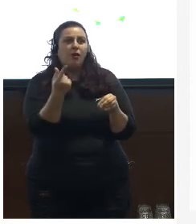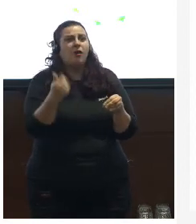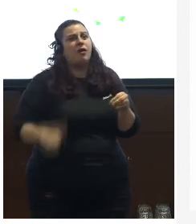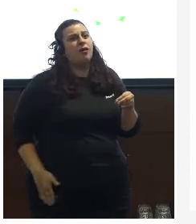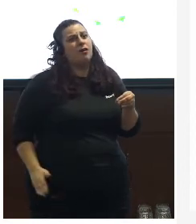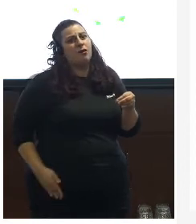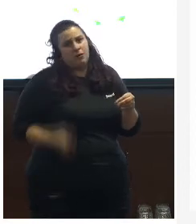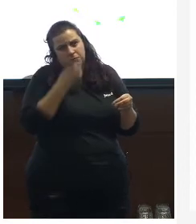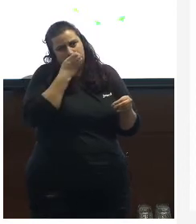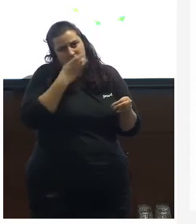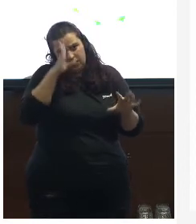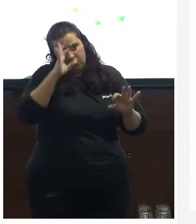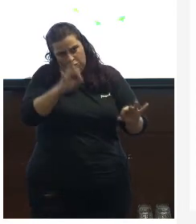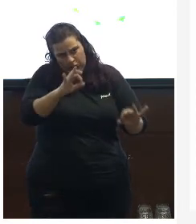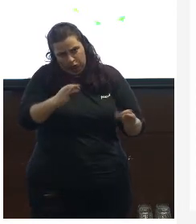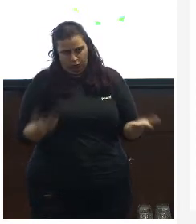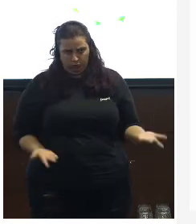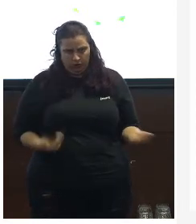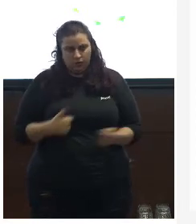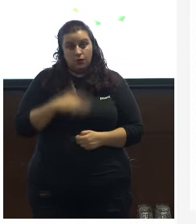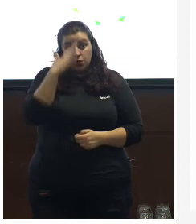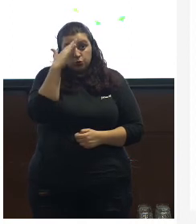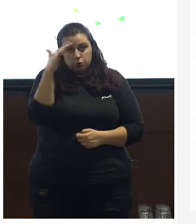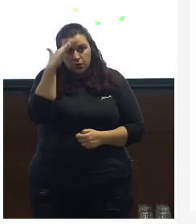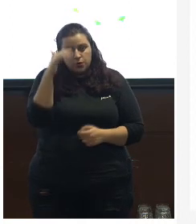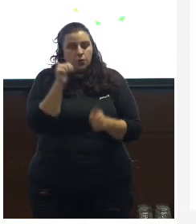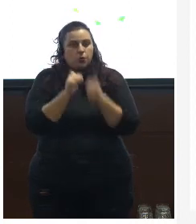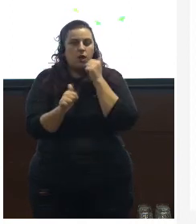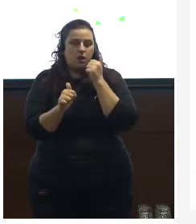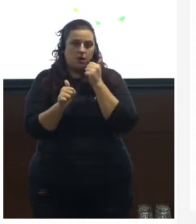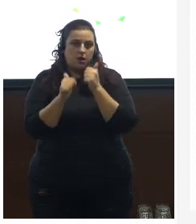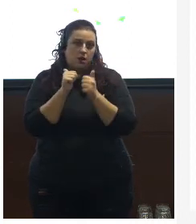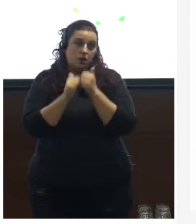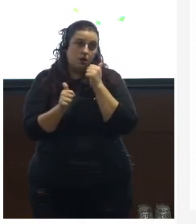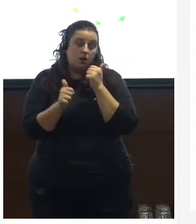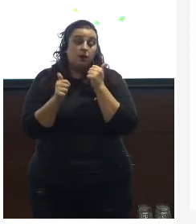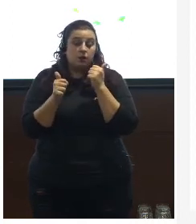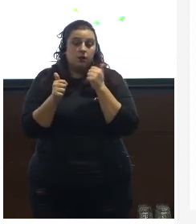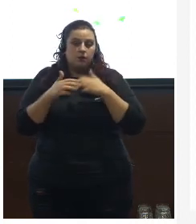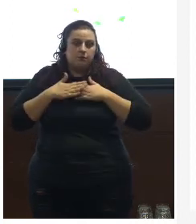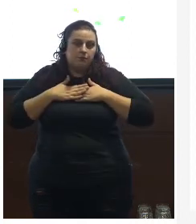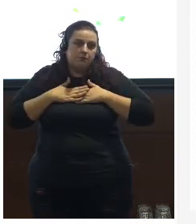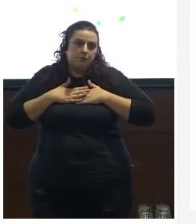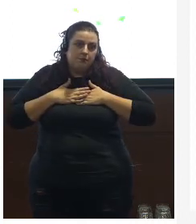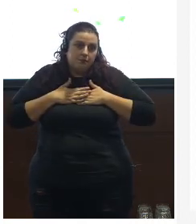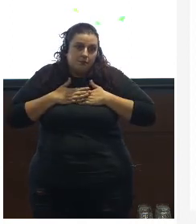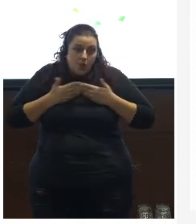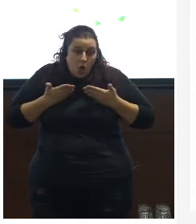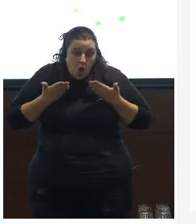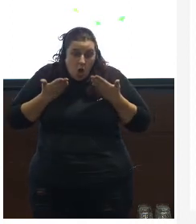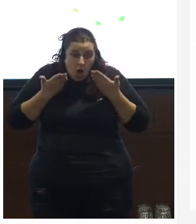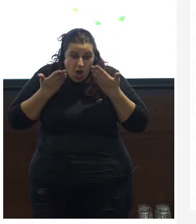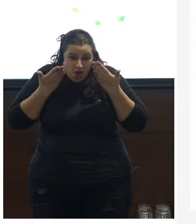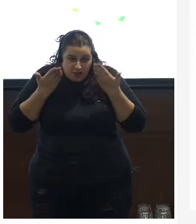provide people with all the economical capabilities to be able to travel the world. And that's connected to culture,